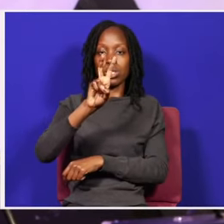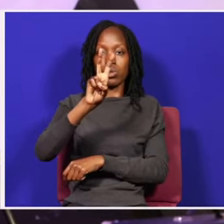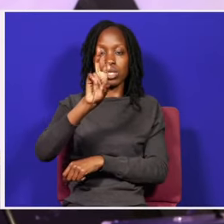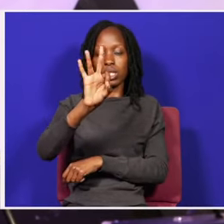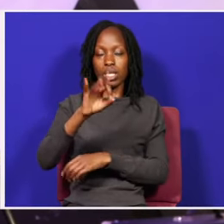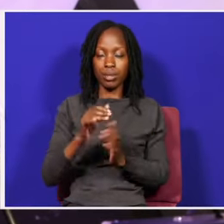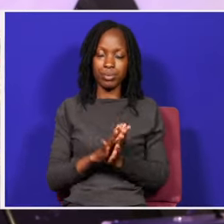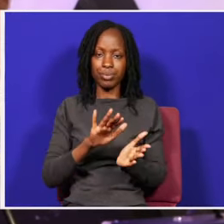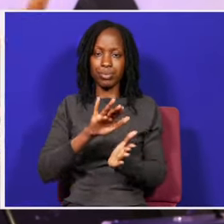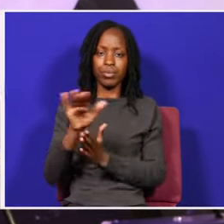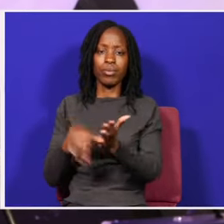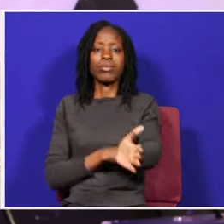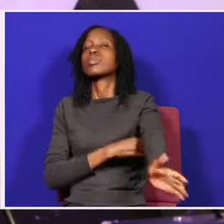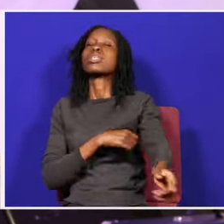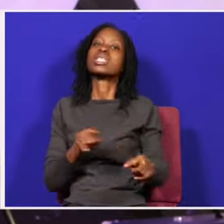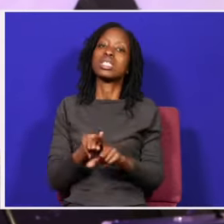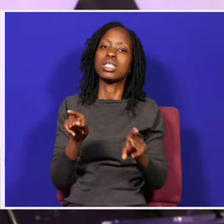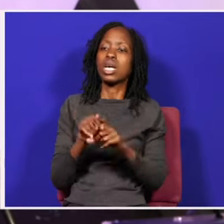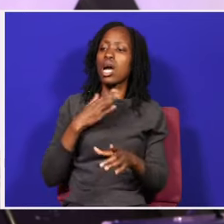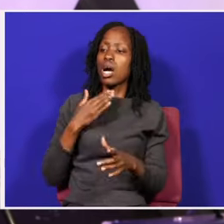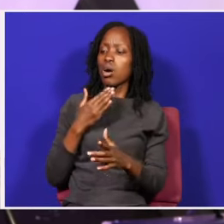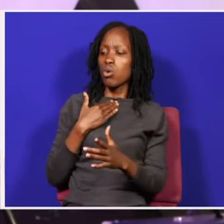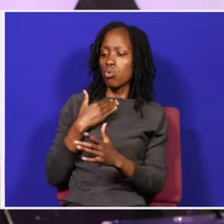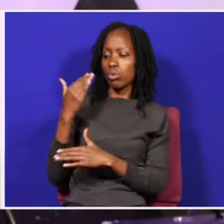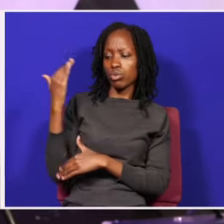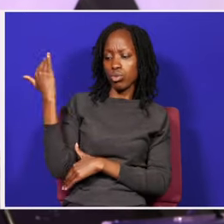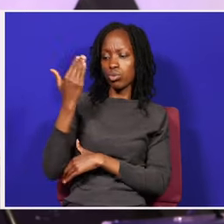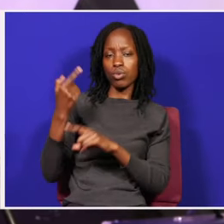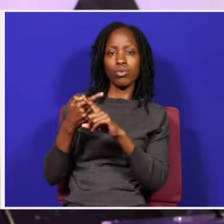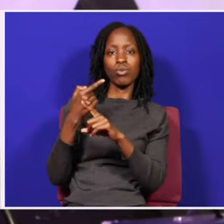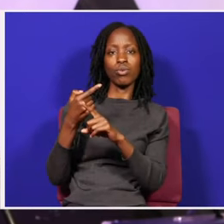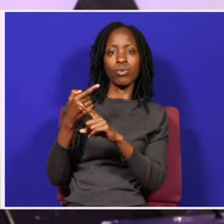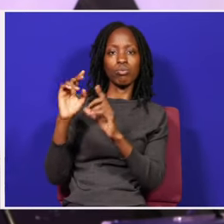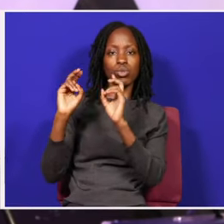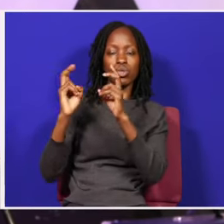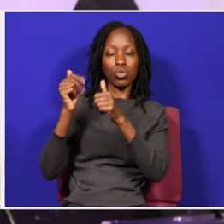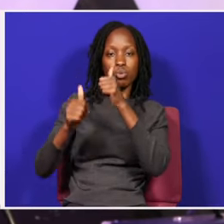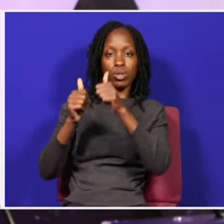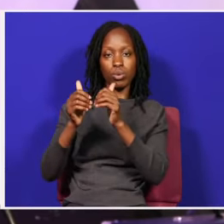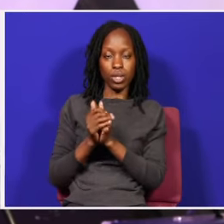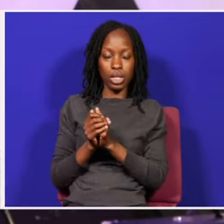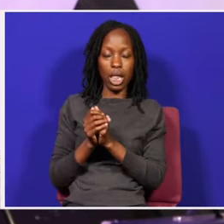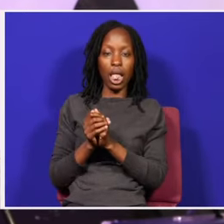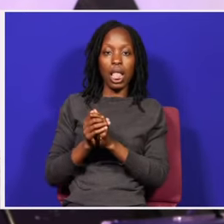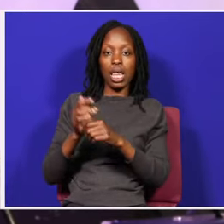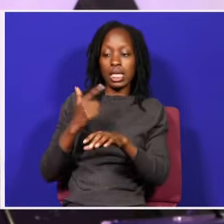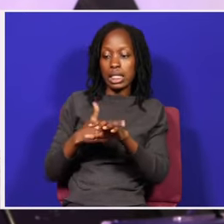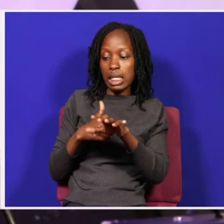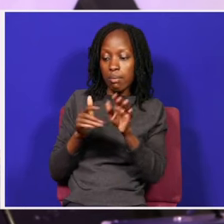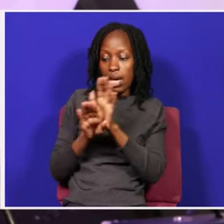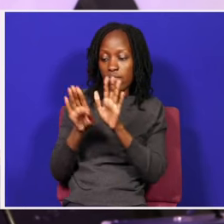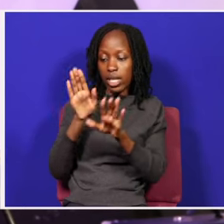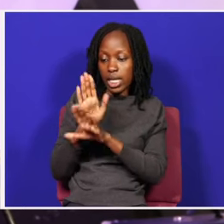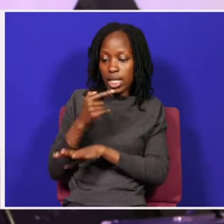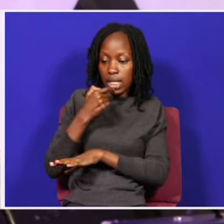2023. Now, I'd like to speak from the subject, if it's okay with you, entitled, When It Is All